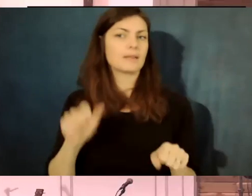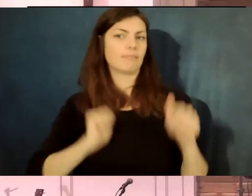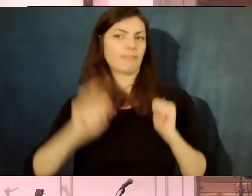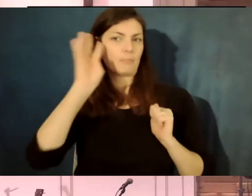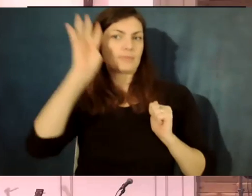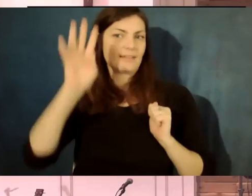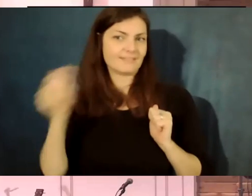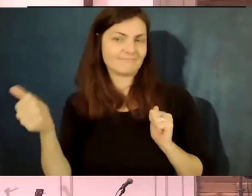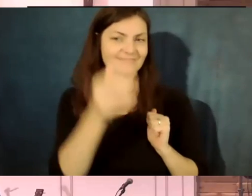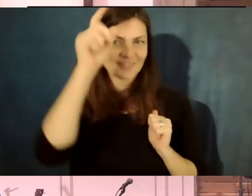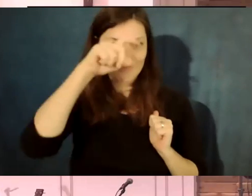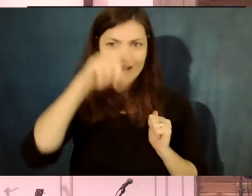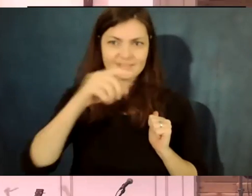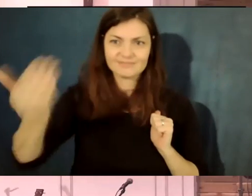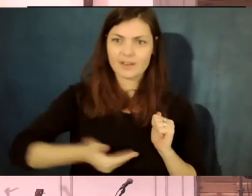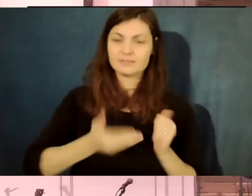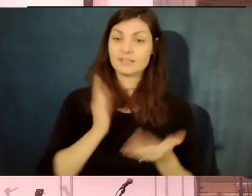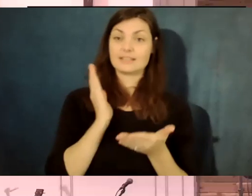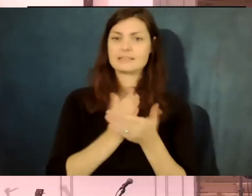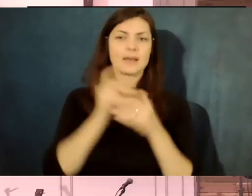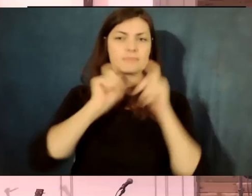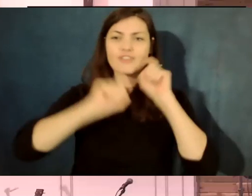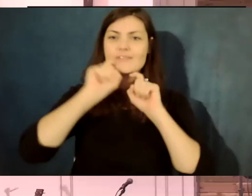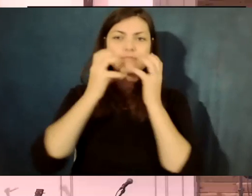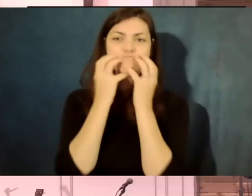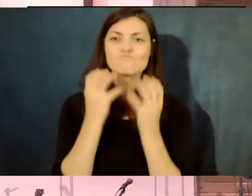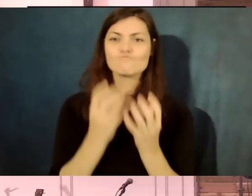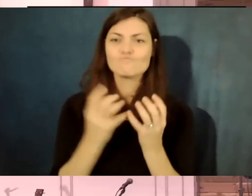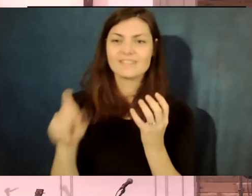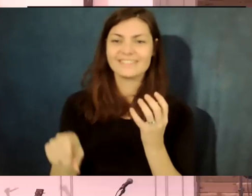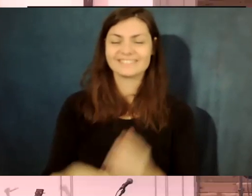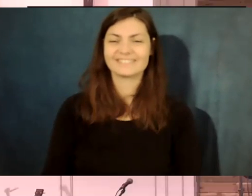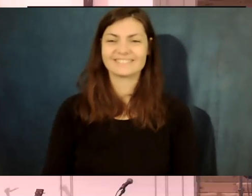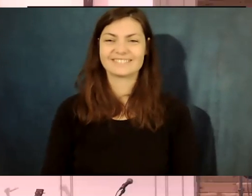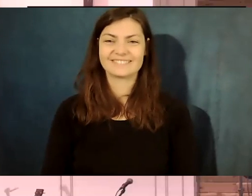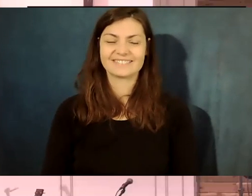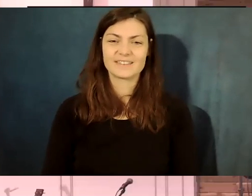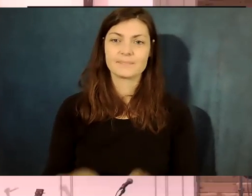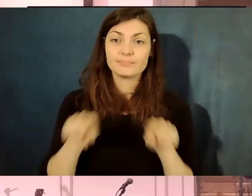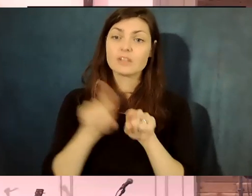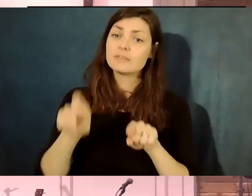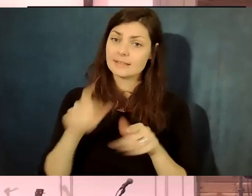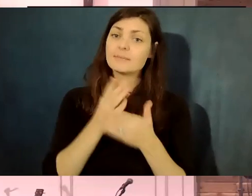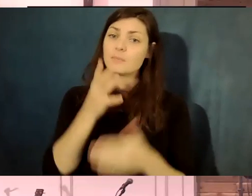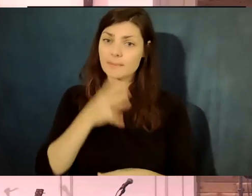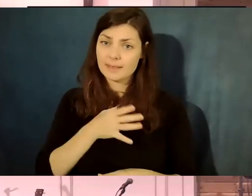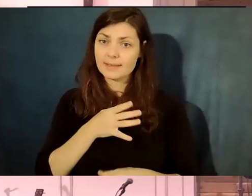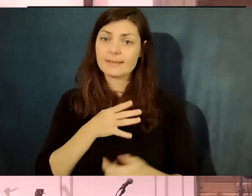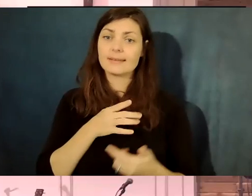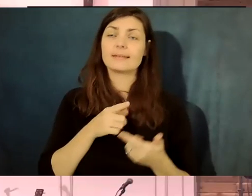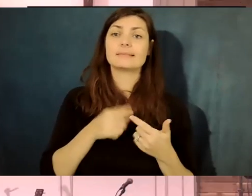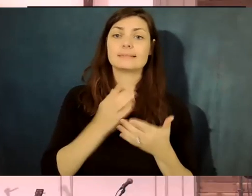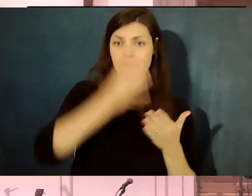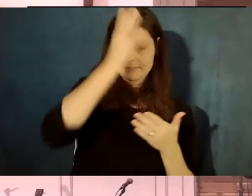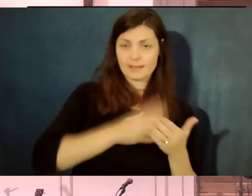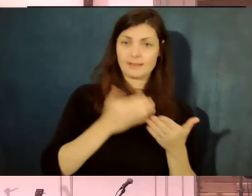invited. You can stop shaving now, have a little beard. We also need some women, some men to help